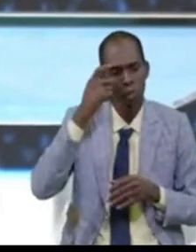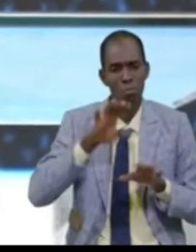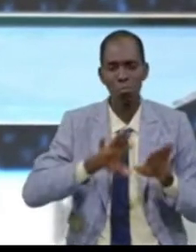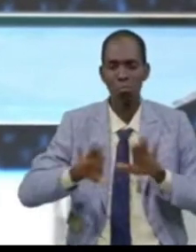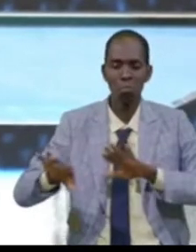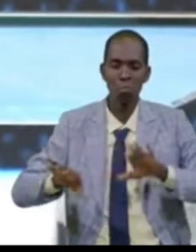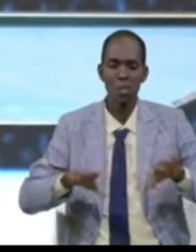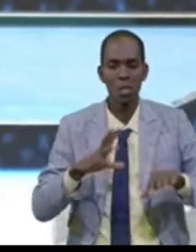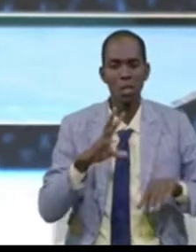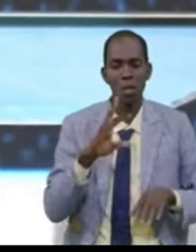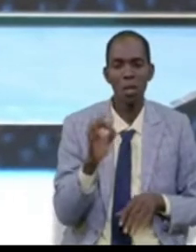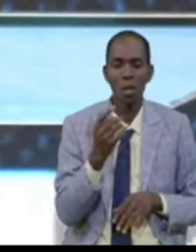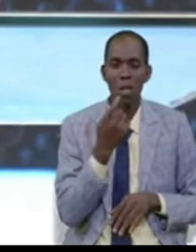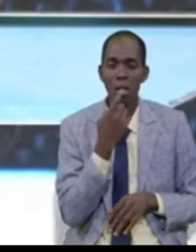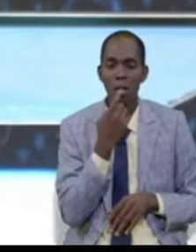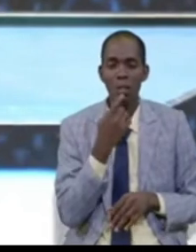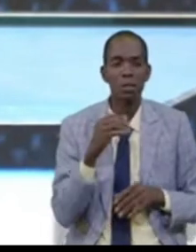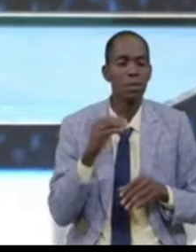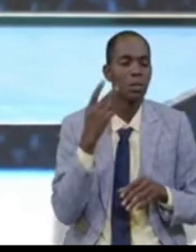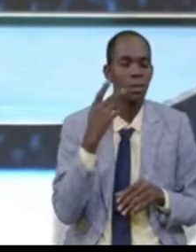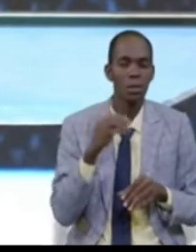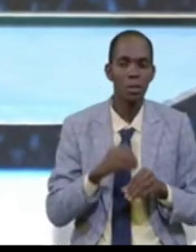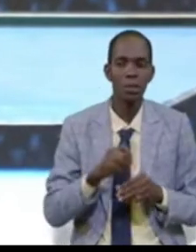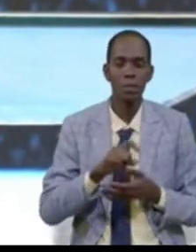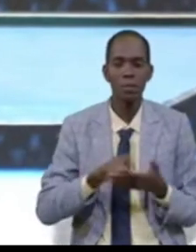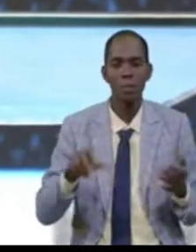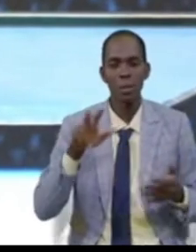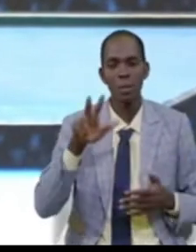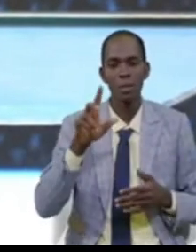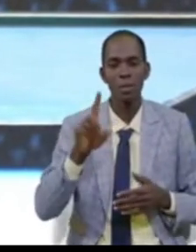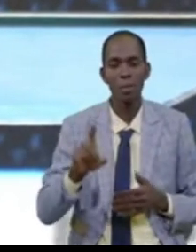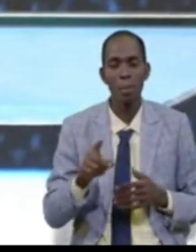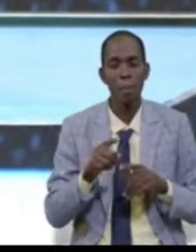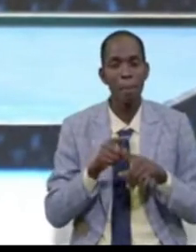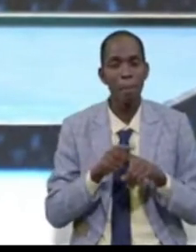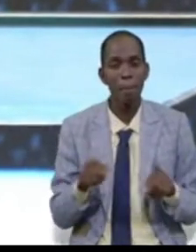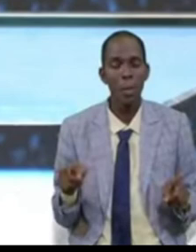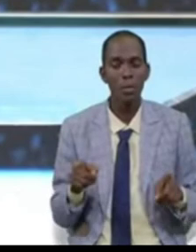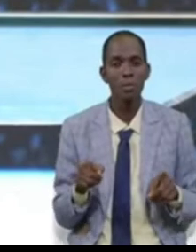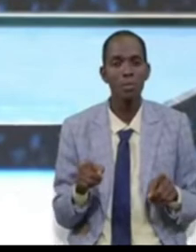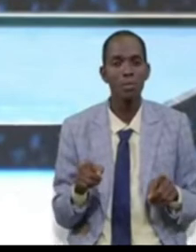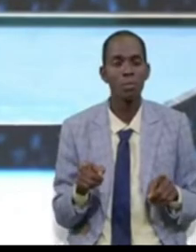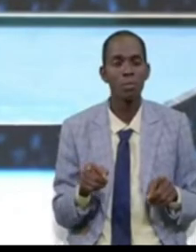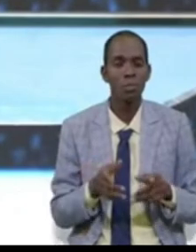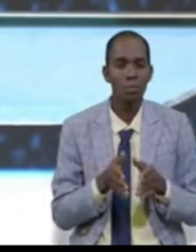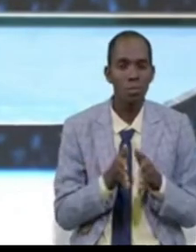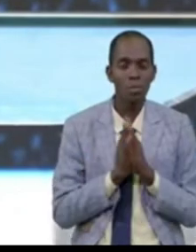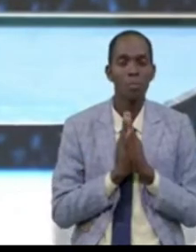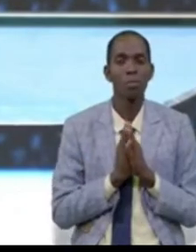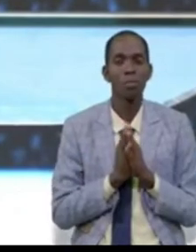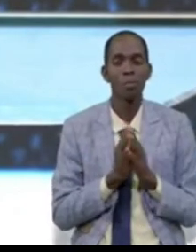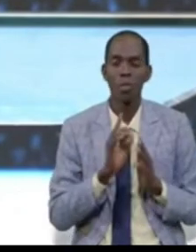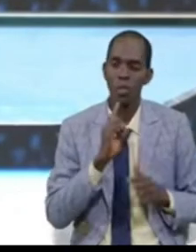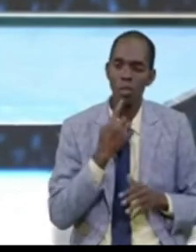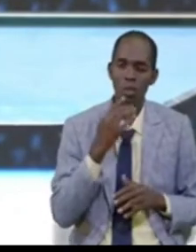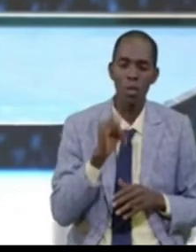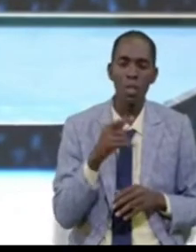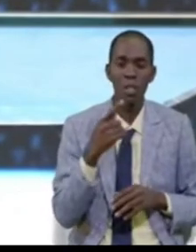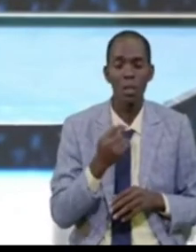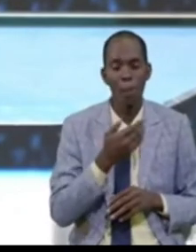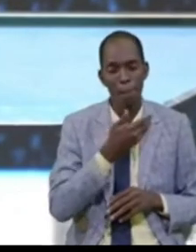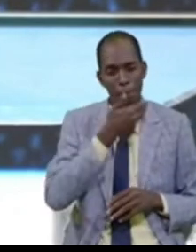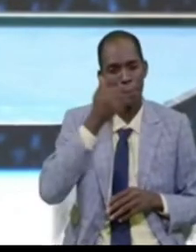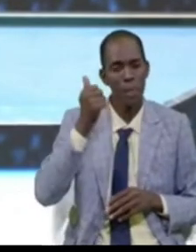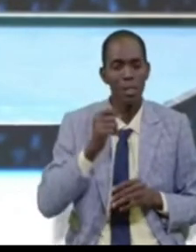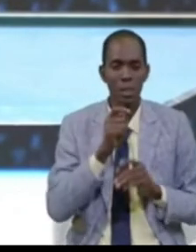of tongues. Verse 31. In verse 31, but covet earnestly the best gifts, and